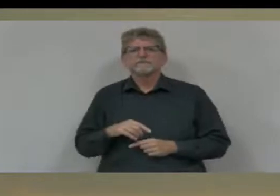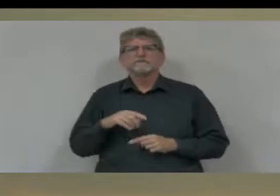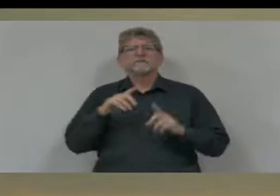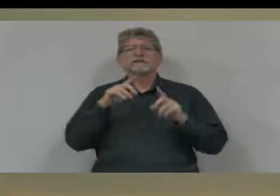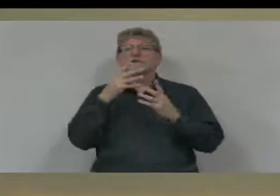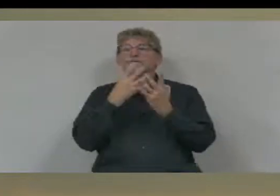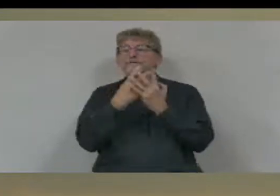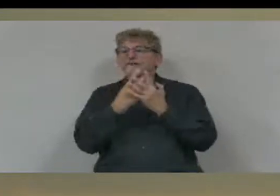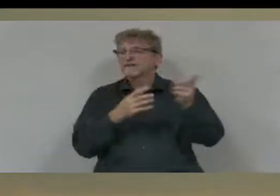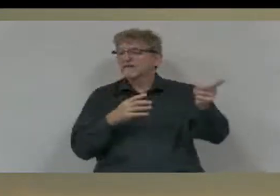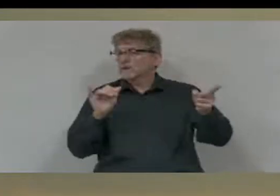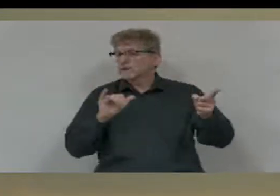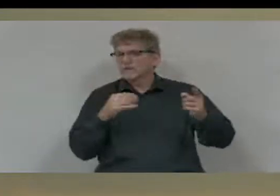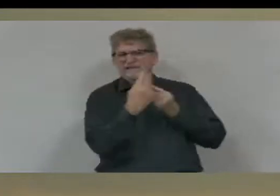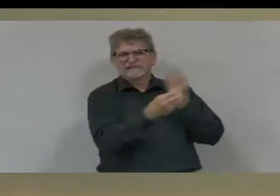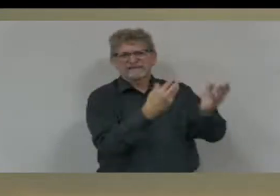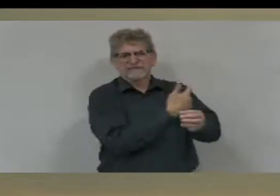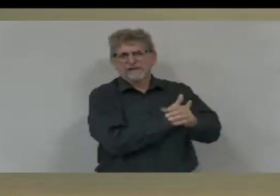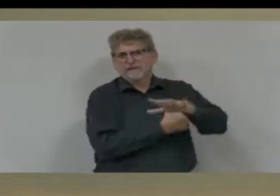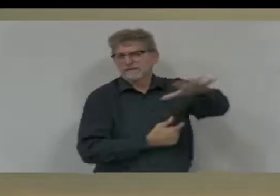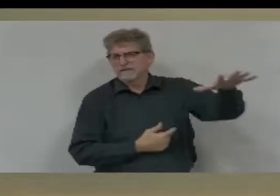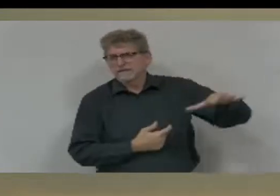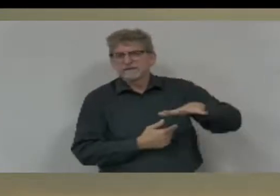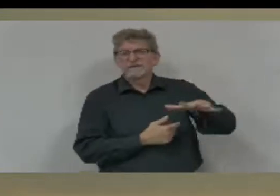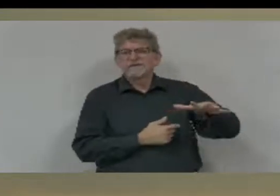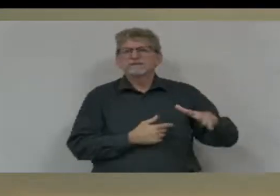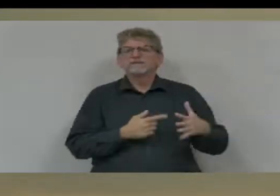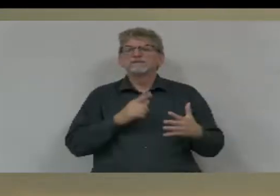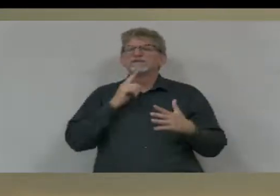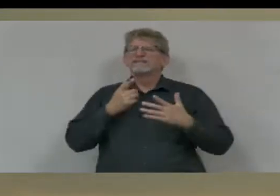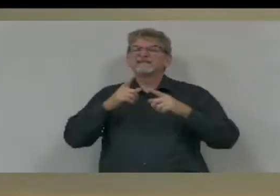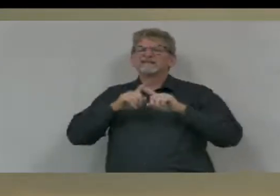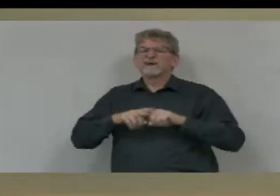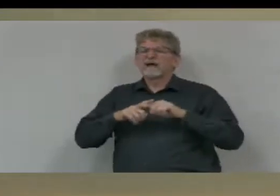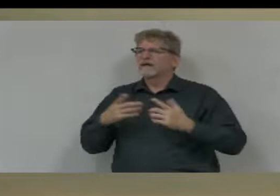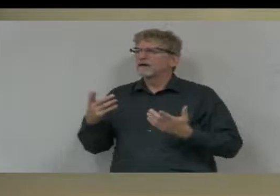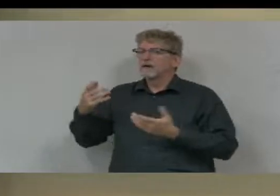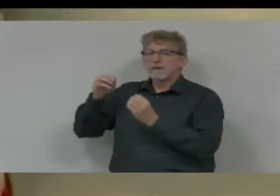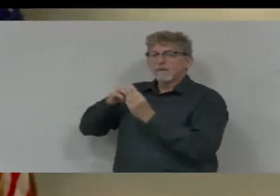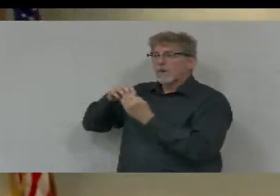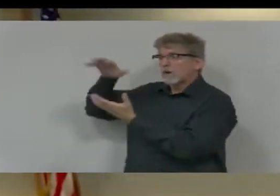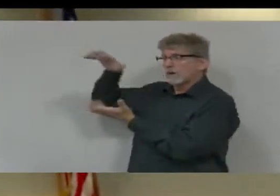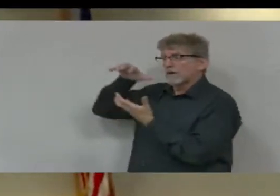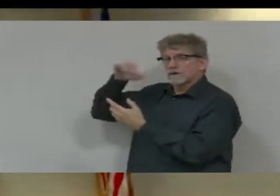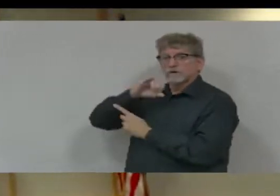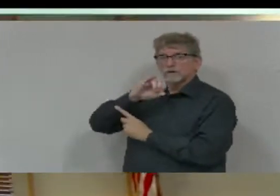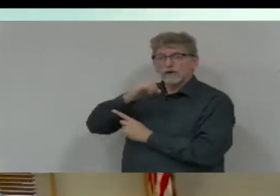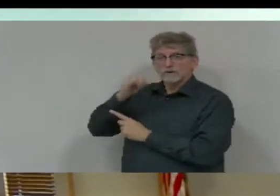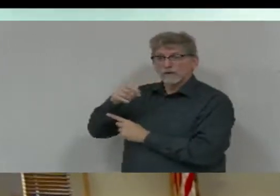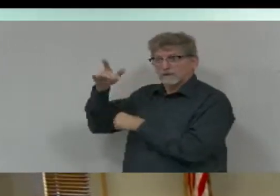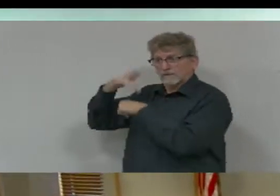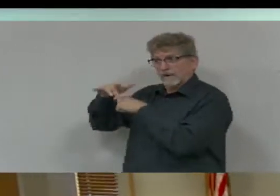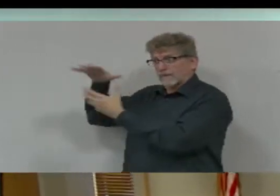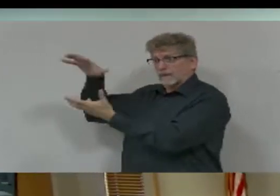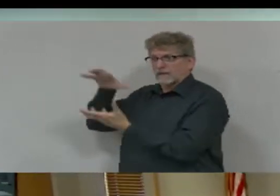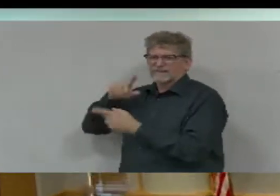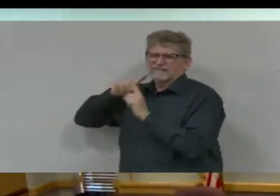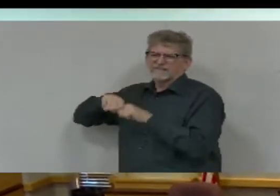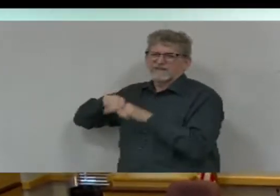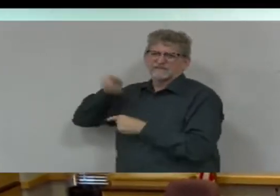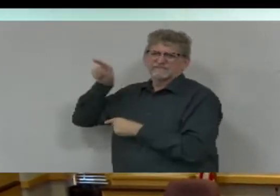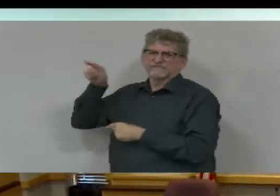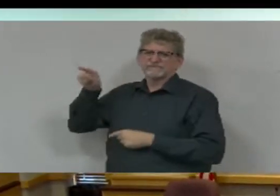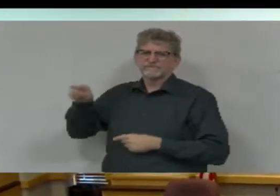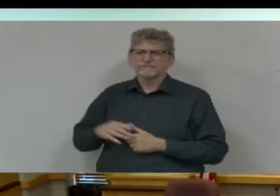there is more J&J available to do more. And kind of on that note as well, you have the clinic this weekend. Do you plan